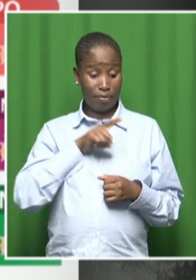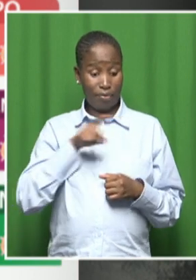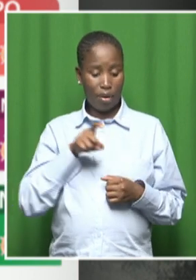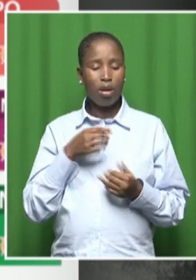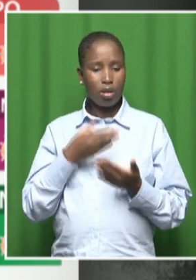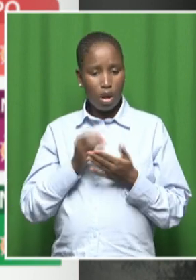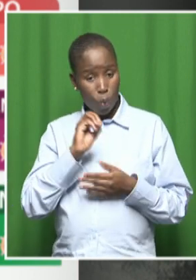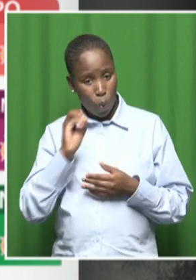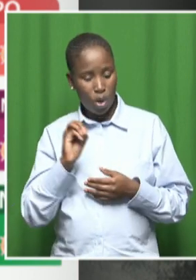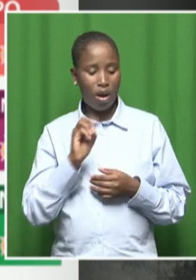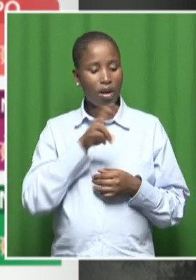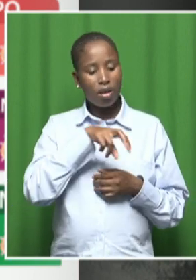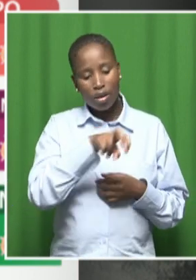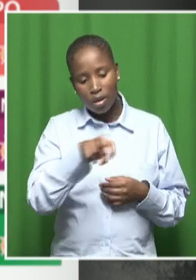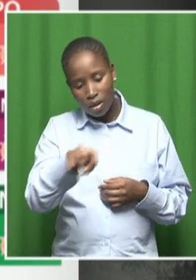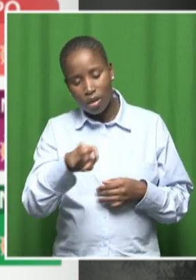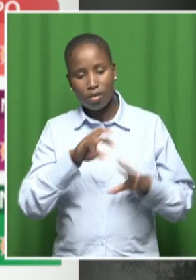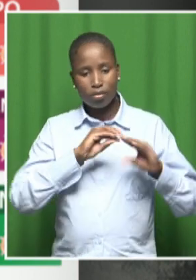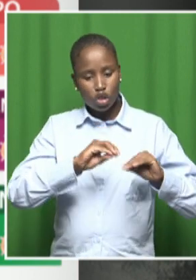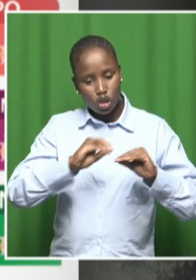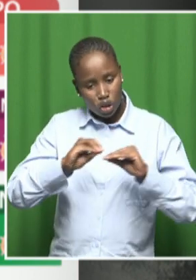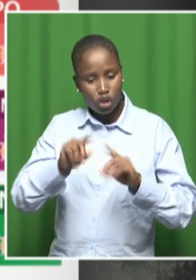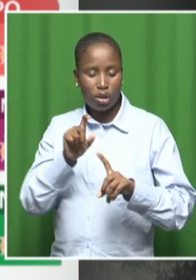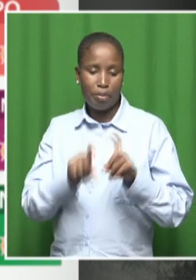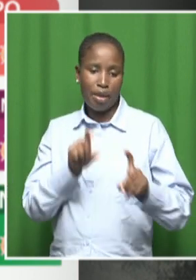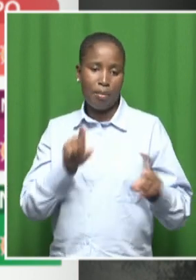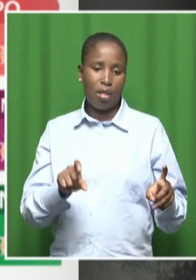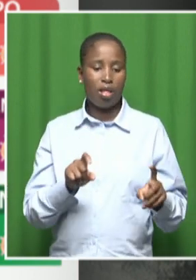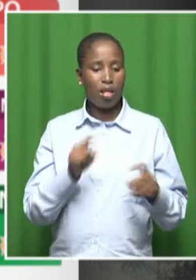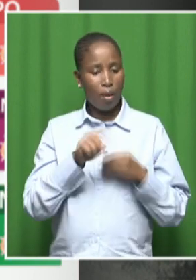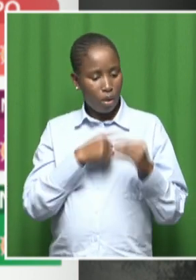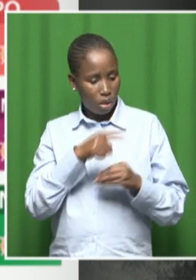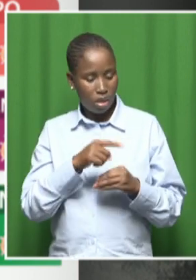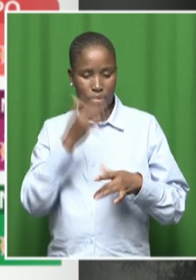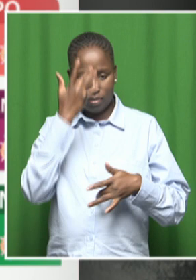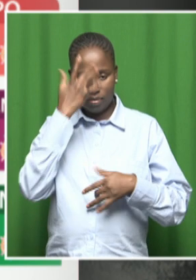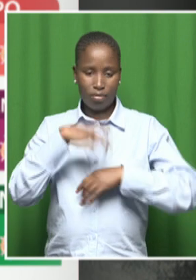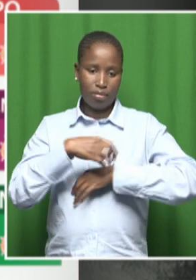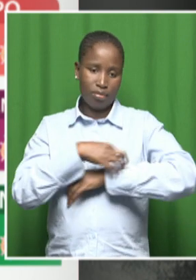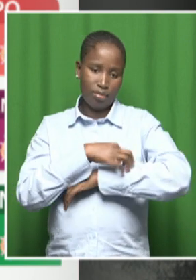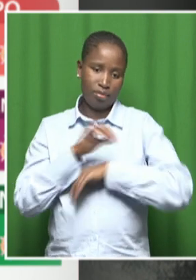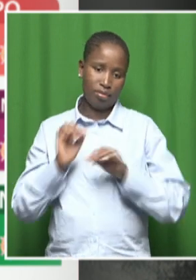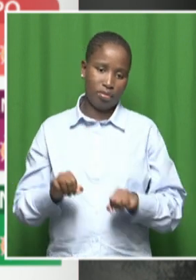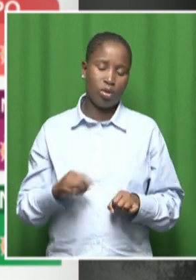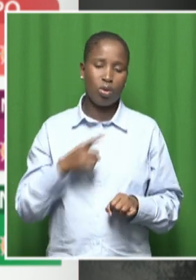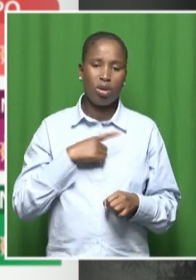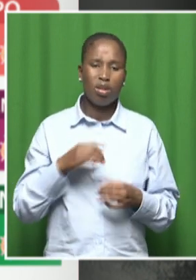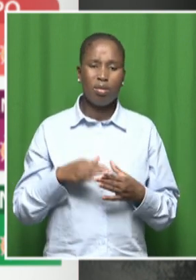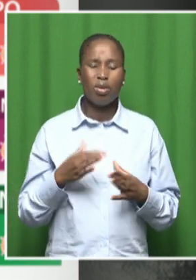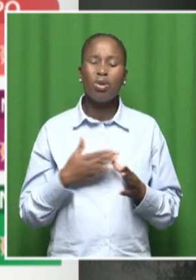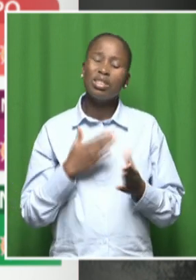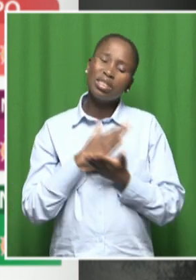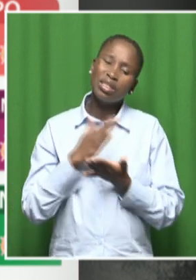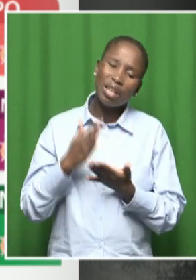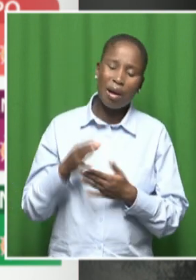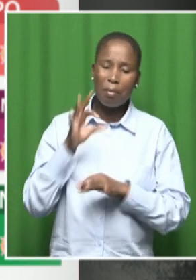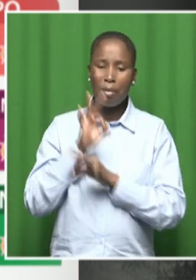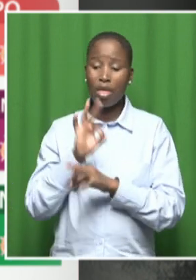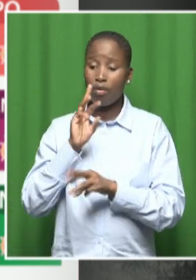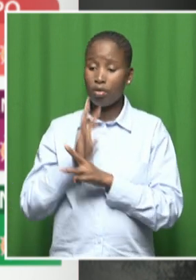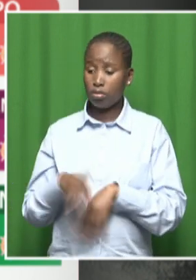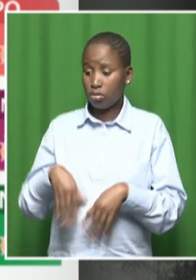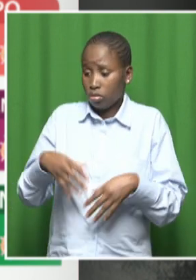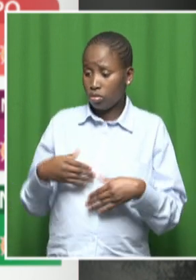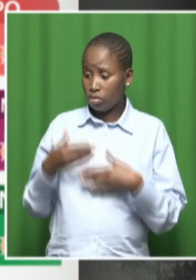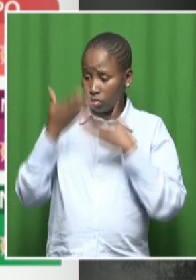ground while disseminating this vital communication. Because there are gaps. A lot of people, parents, caregivers, may not know that their child